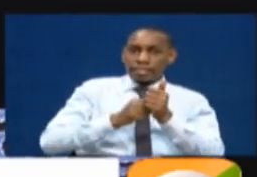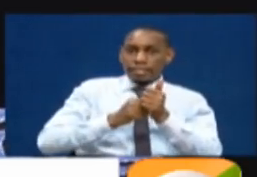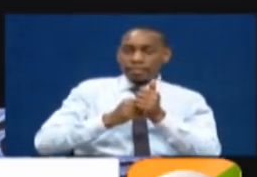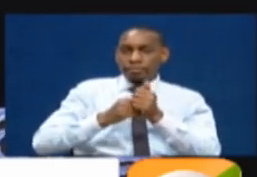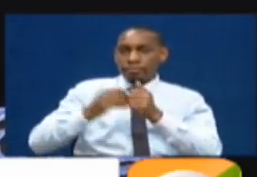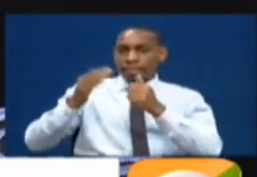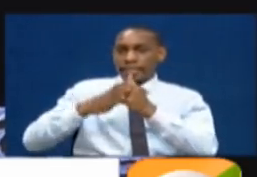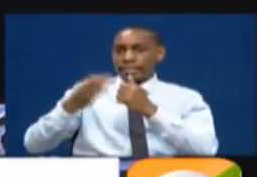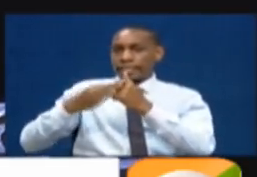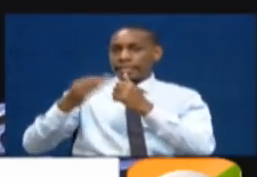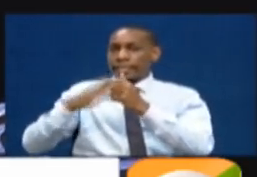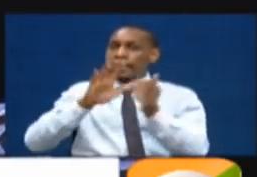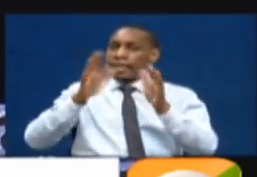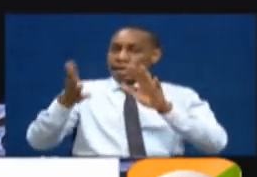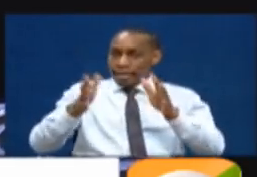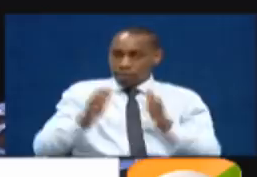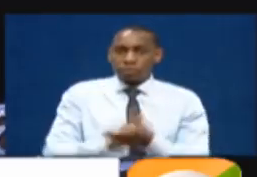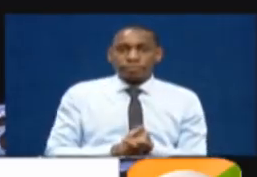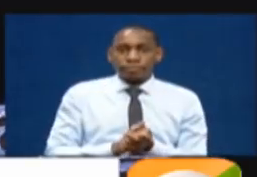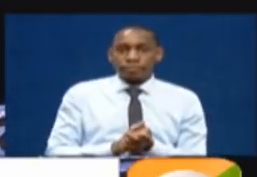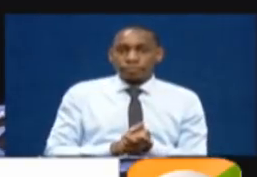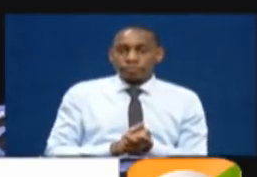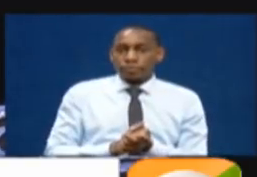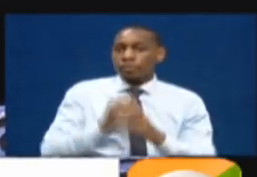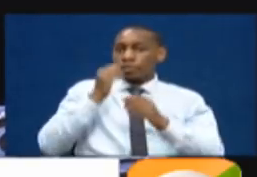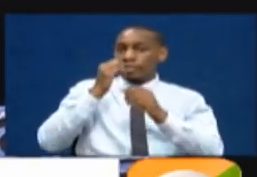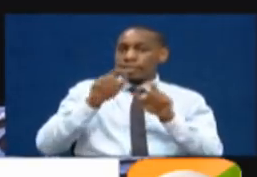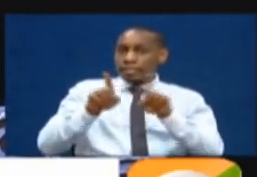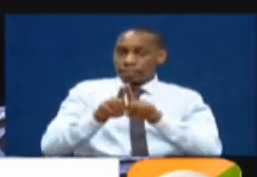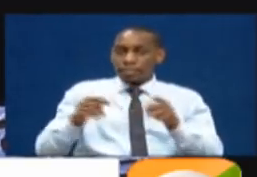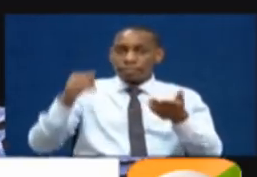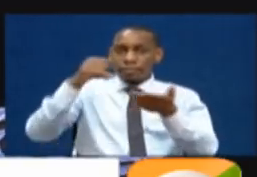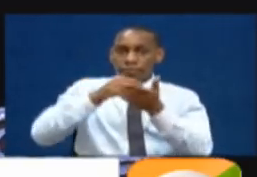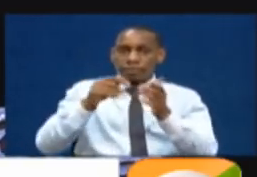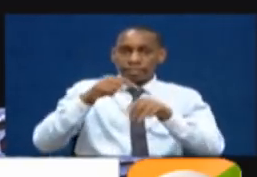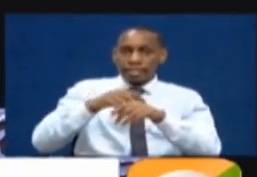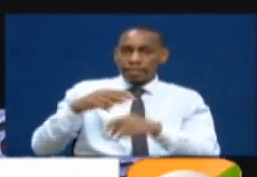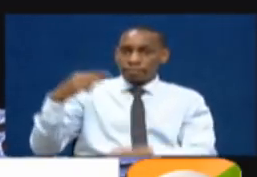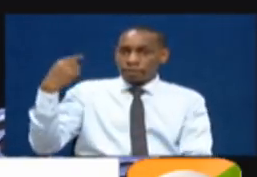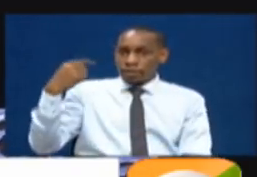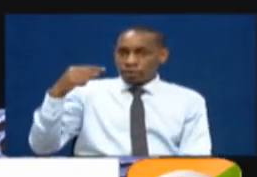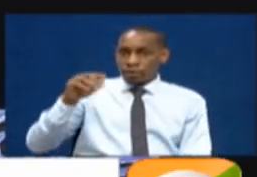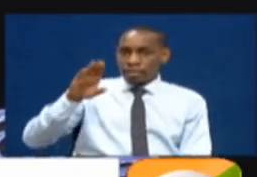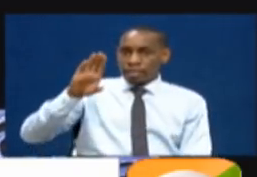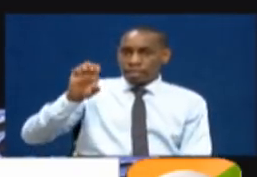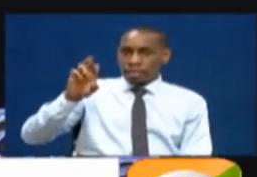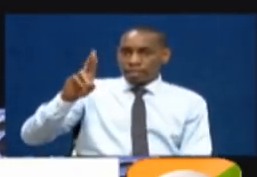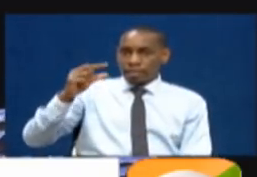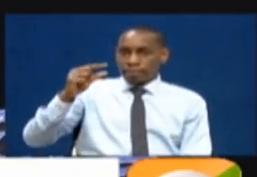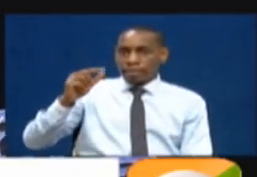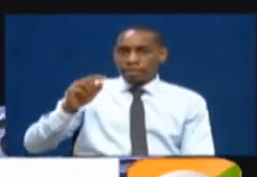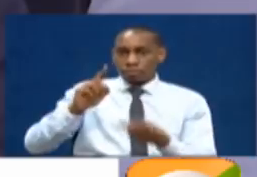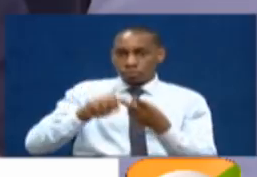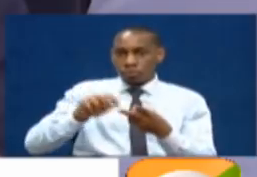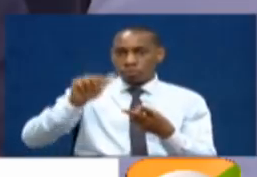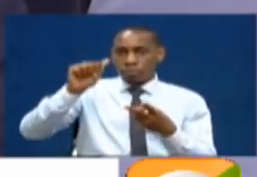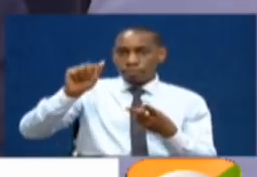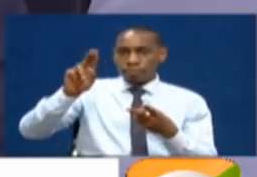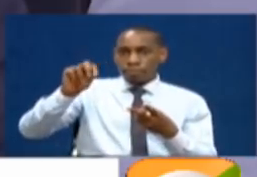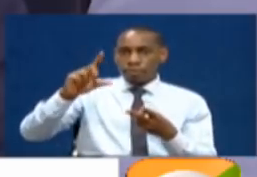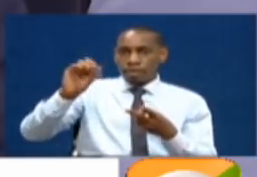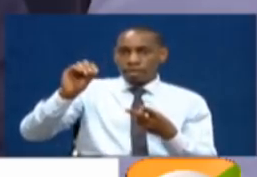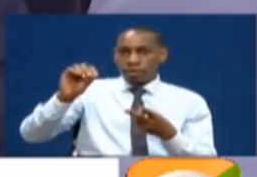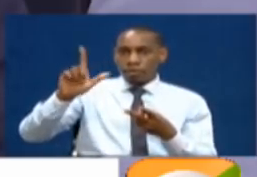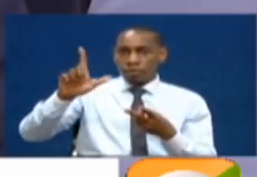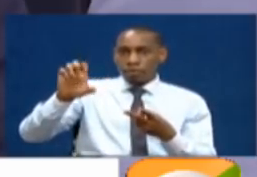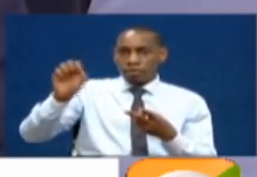or thereabouts. You were there when Goldenberg happened. You were there during Anglo-leasing. You know, you